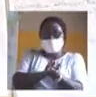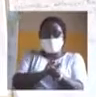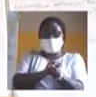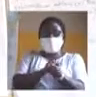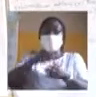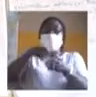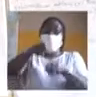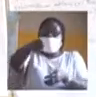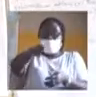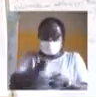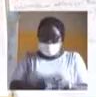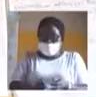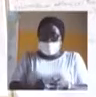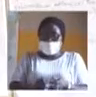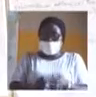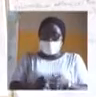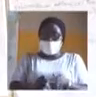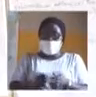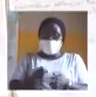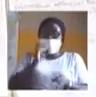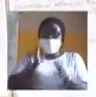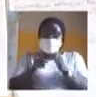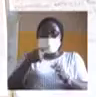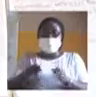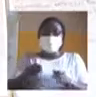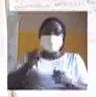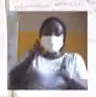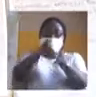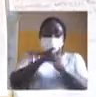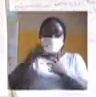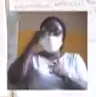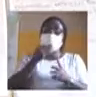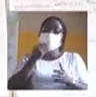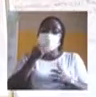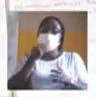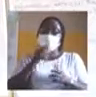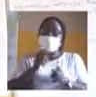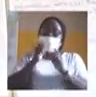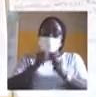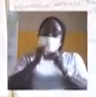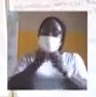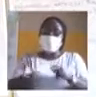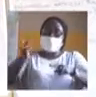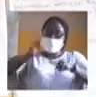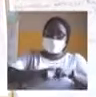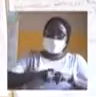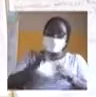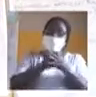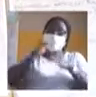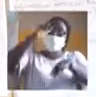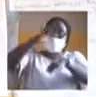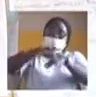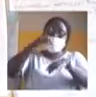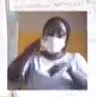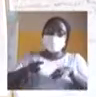sugar suddenly increase, it will affect the quantity of sugar demanded in our